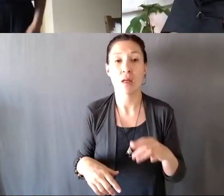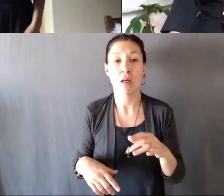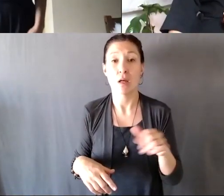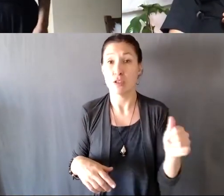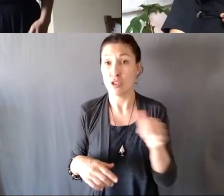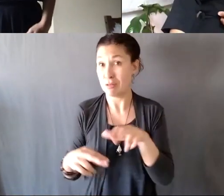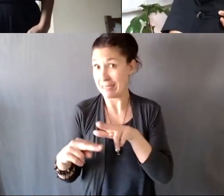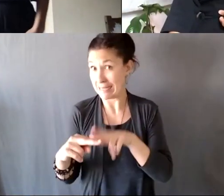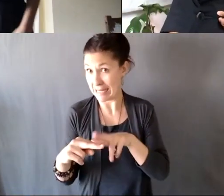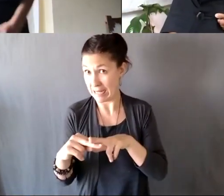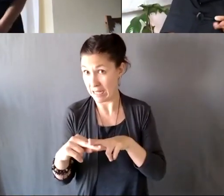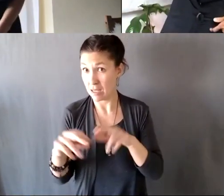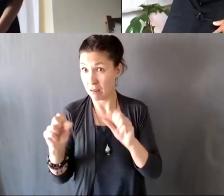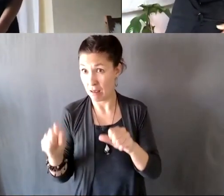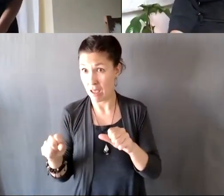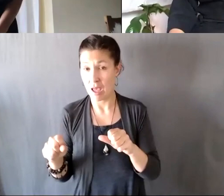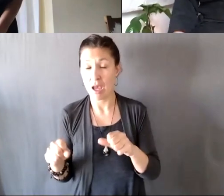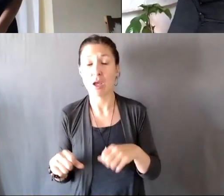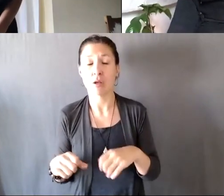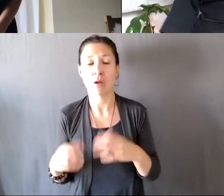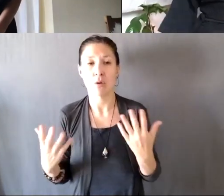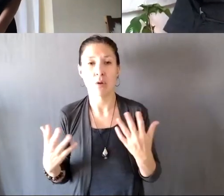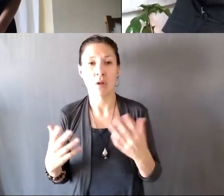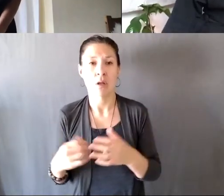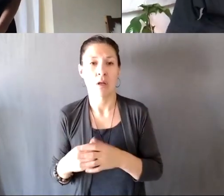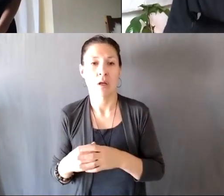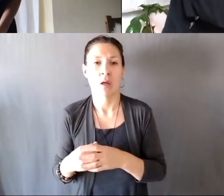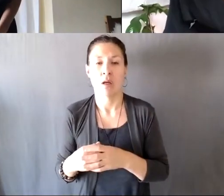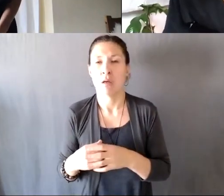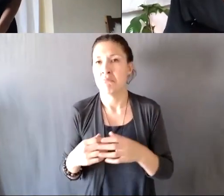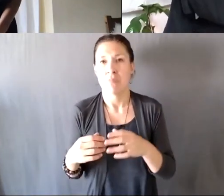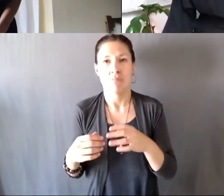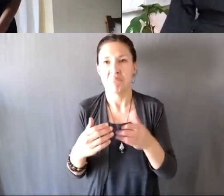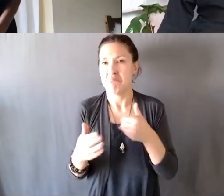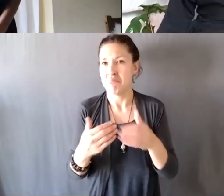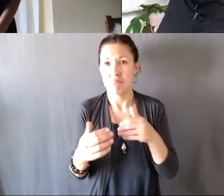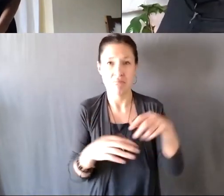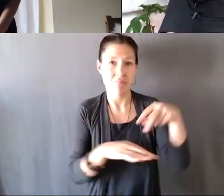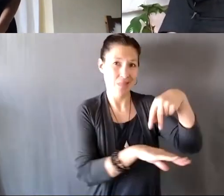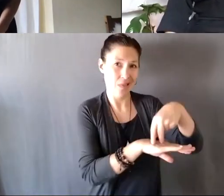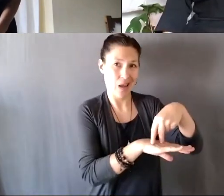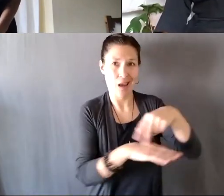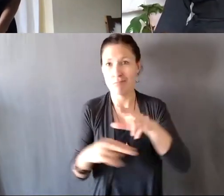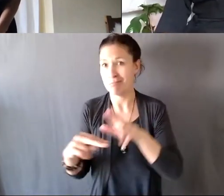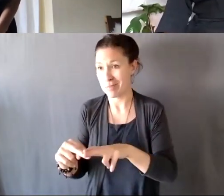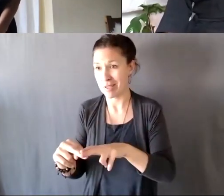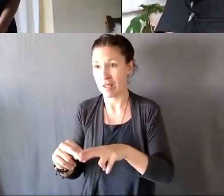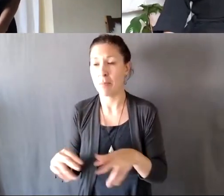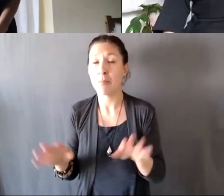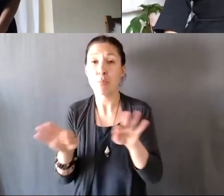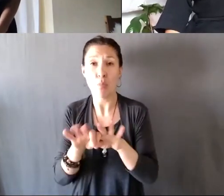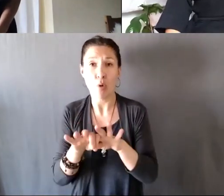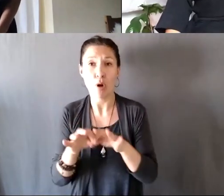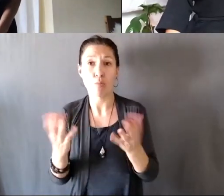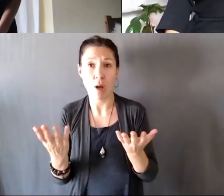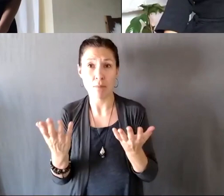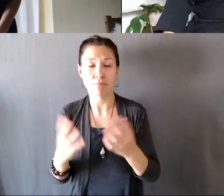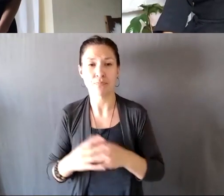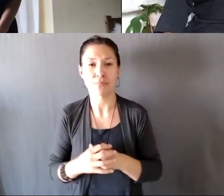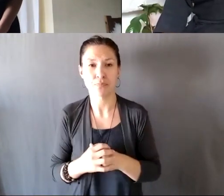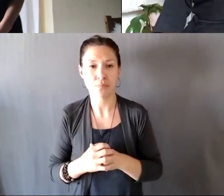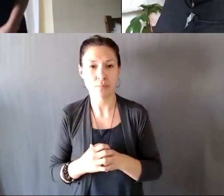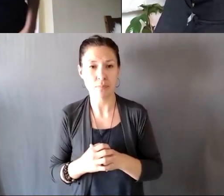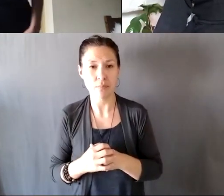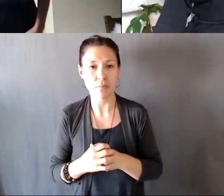do, what's important is that just like standing, that you have your